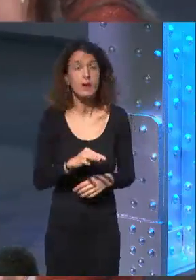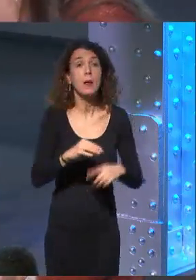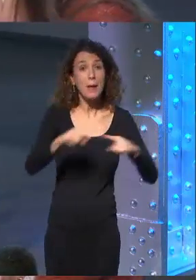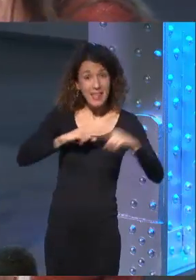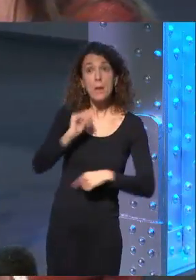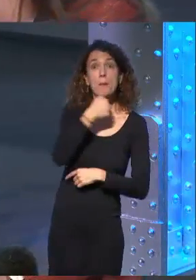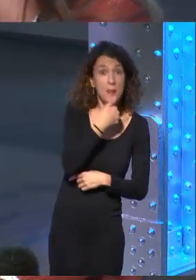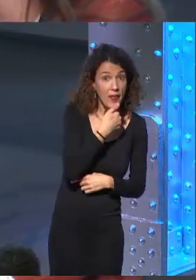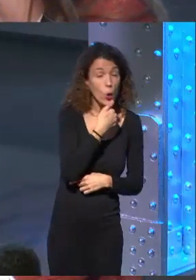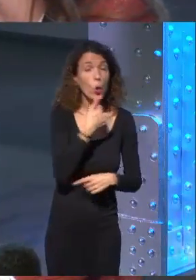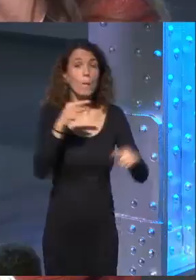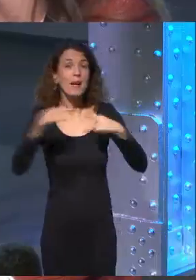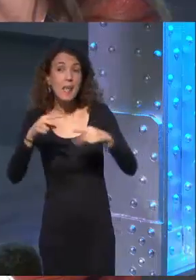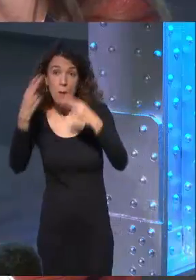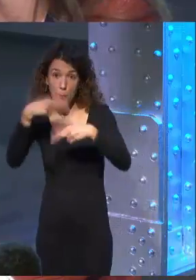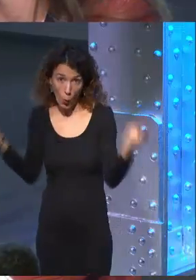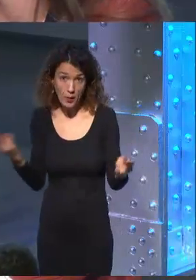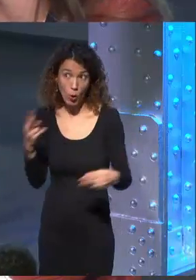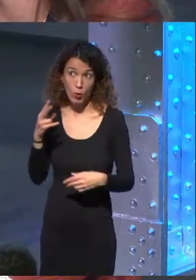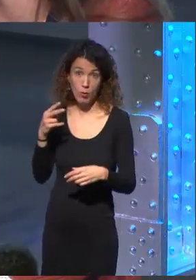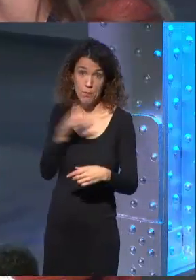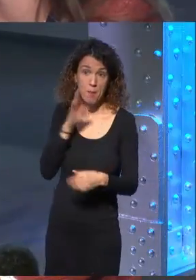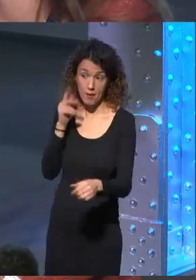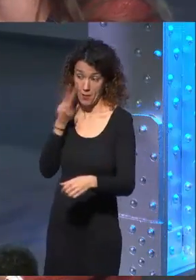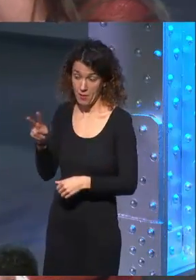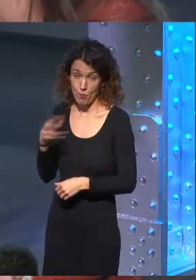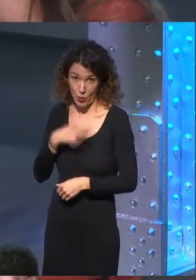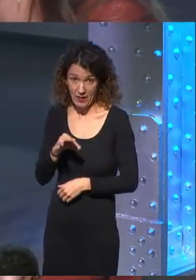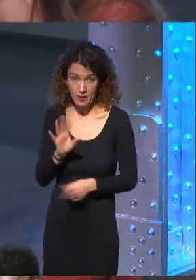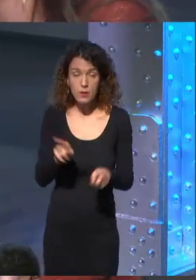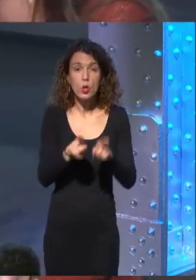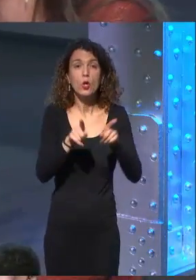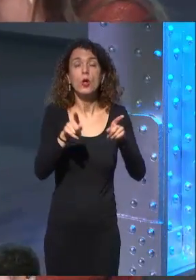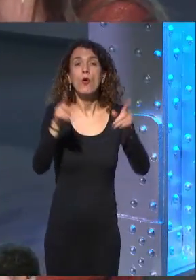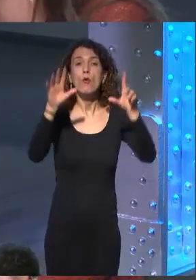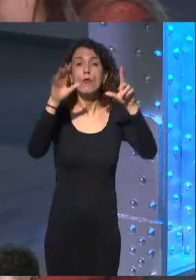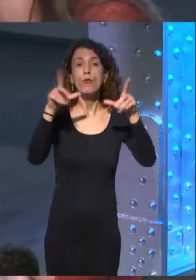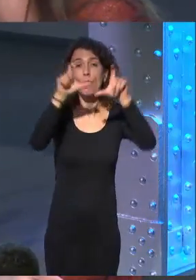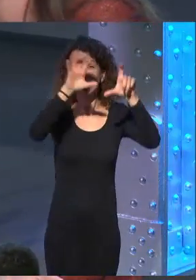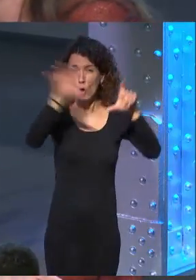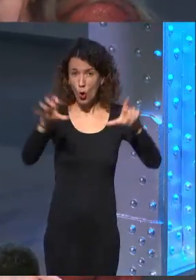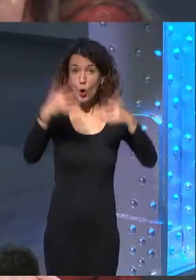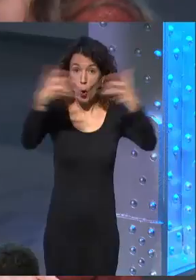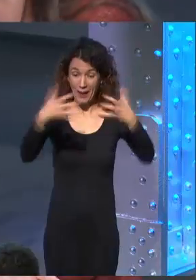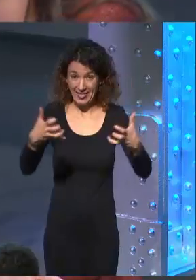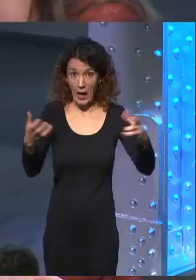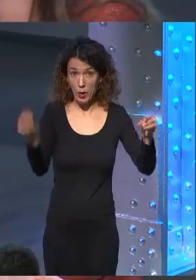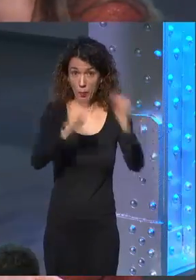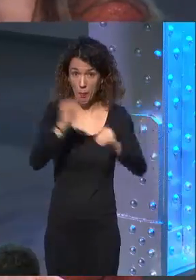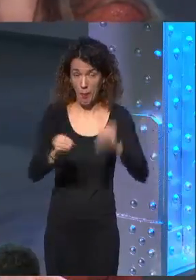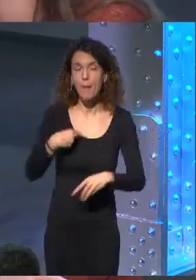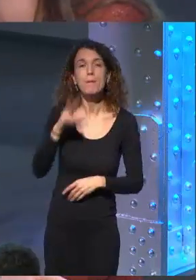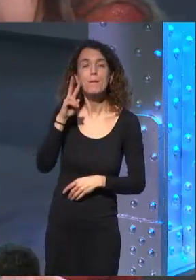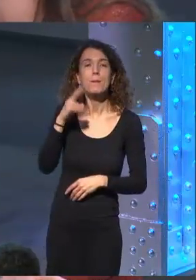chat to people that I don't know. You mean private messages, not the public messages, because she can see them. The